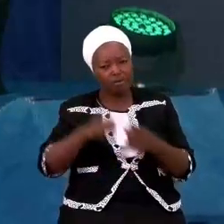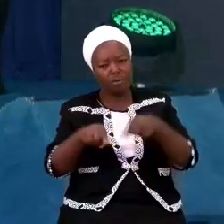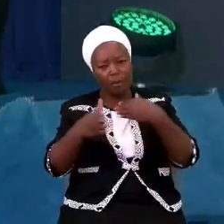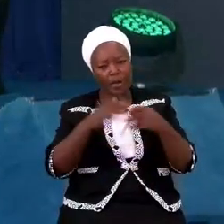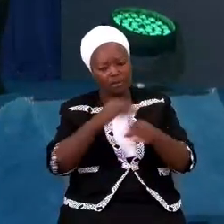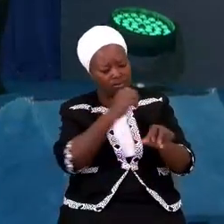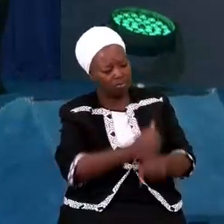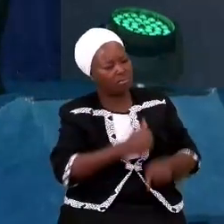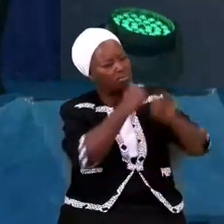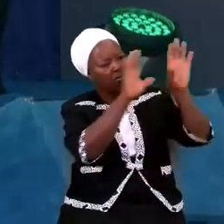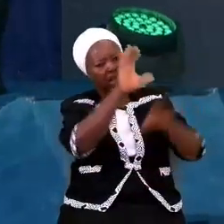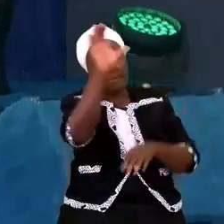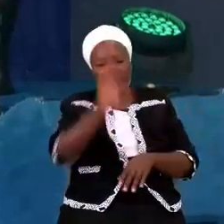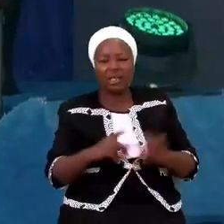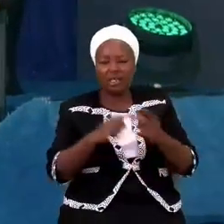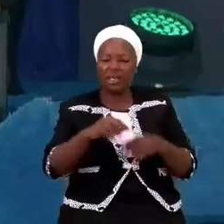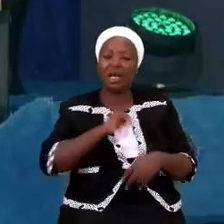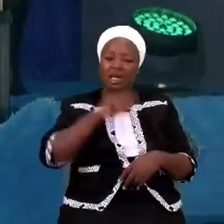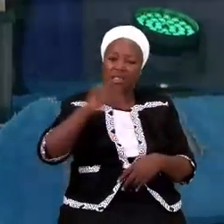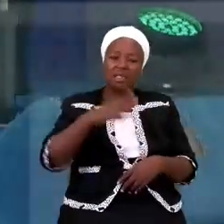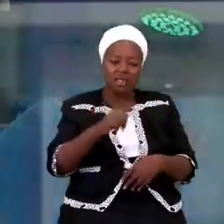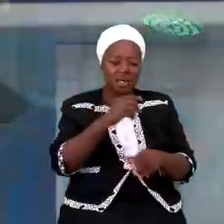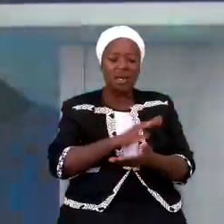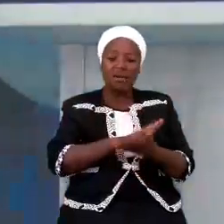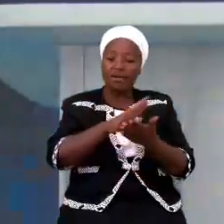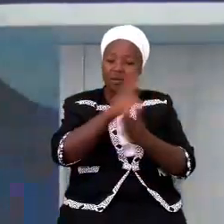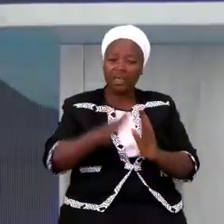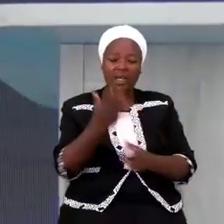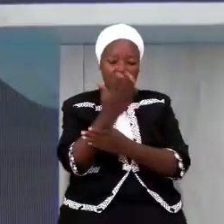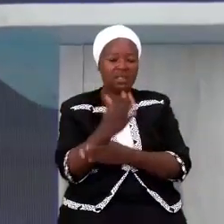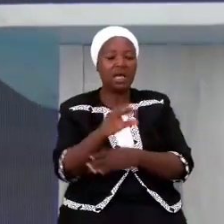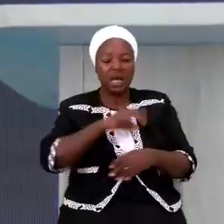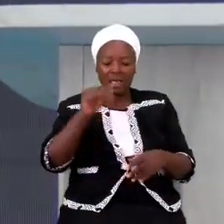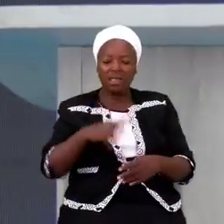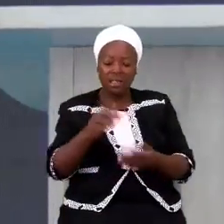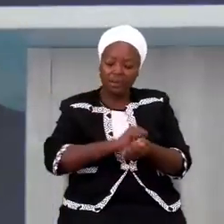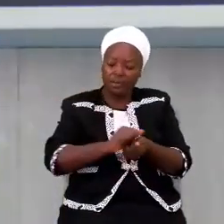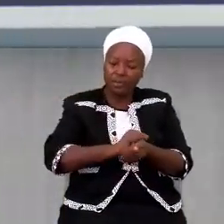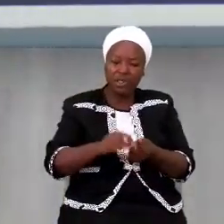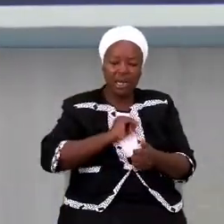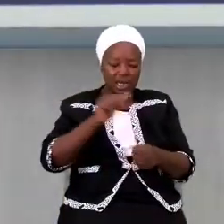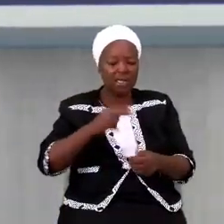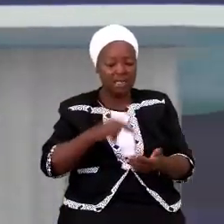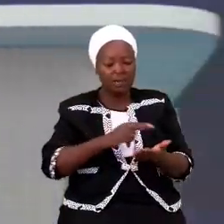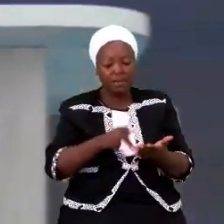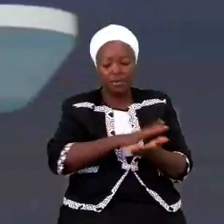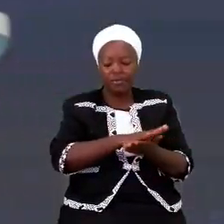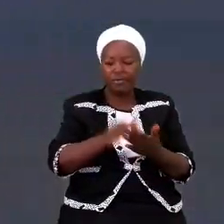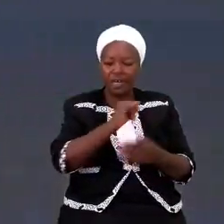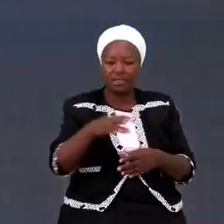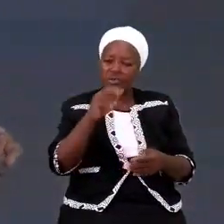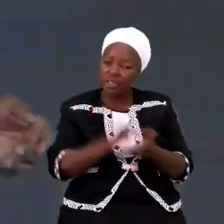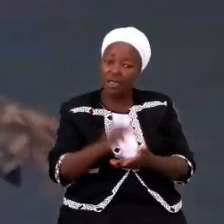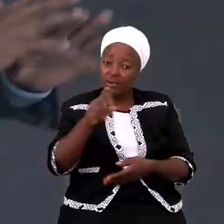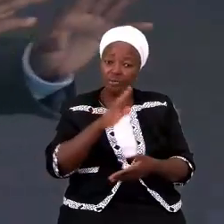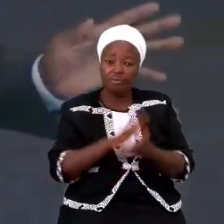the purifying so that you become a peculiar person. Now, the lies you are